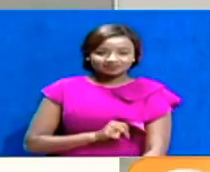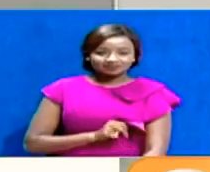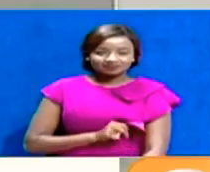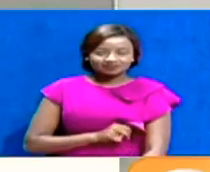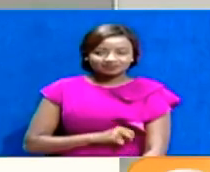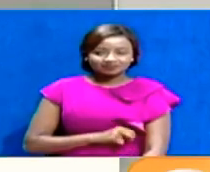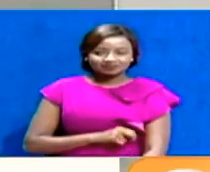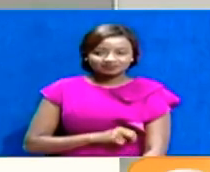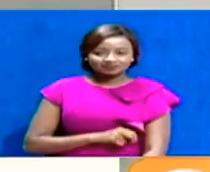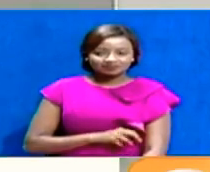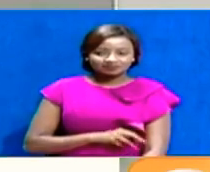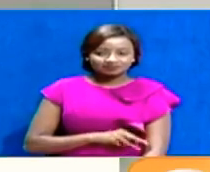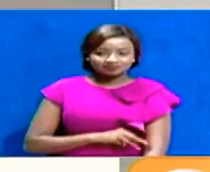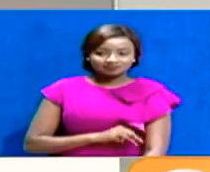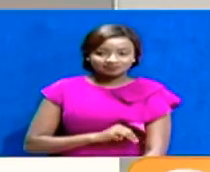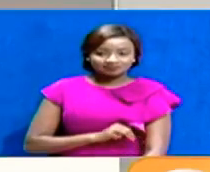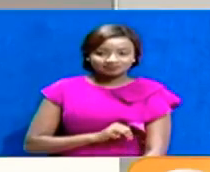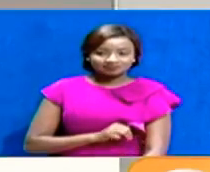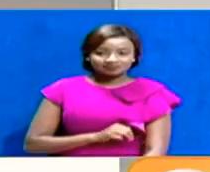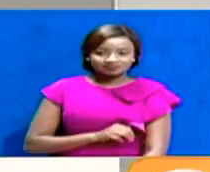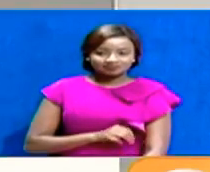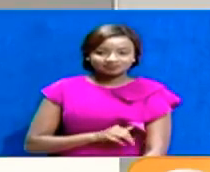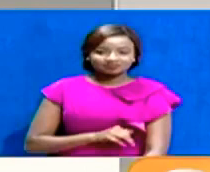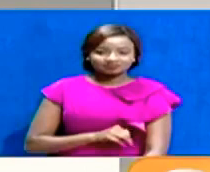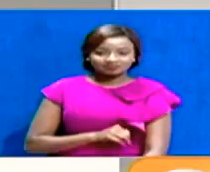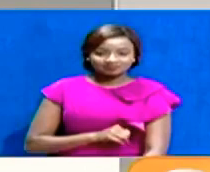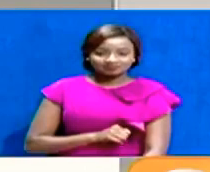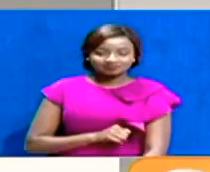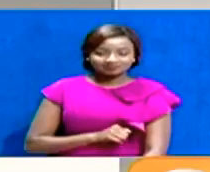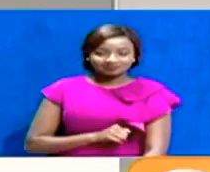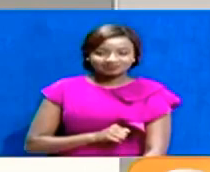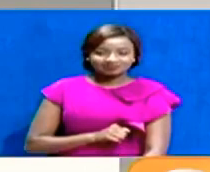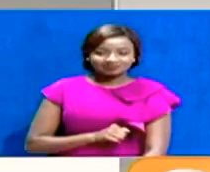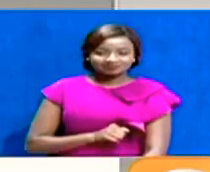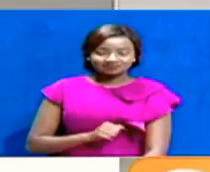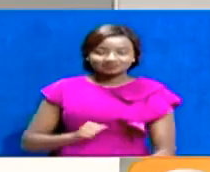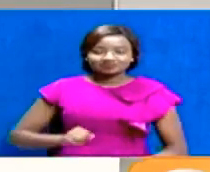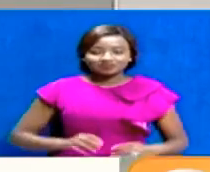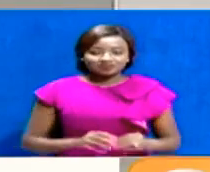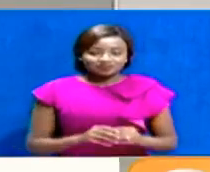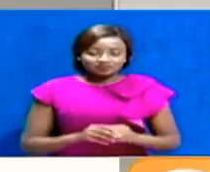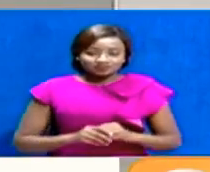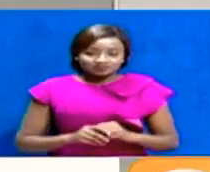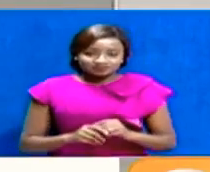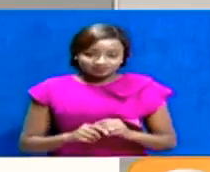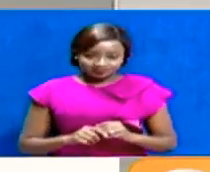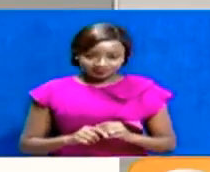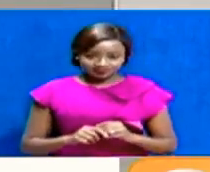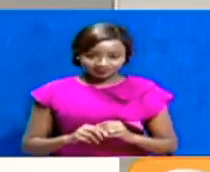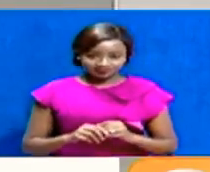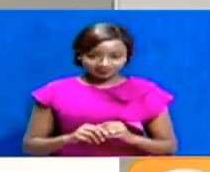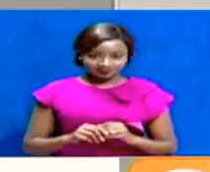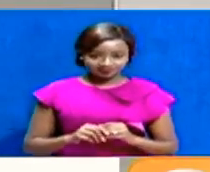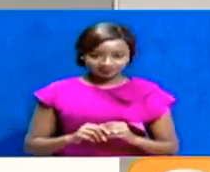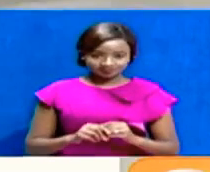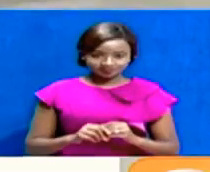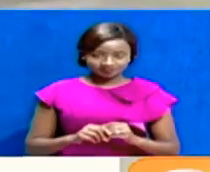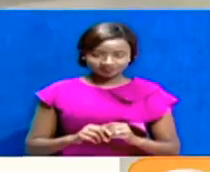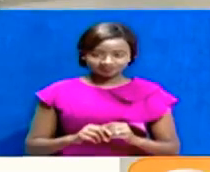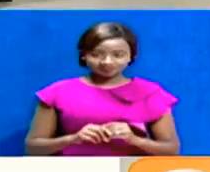vaccinating plus minus 167,000 people. Question is, what plan does the Ministry of Health have in ensuring supplies